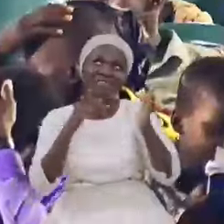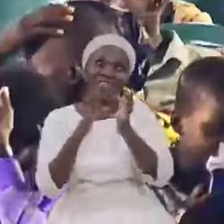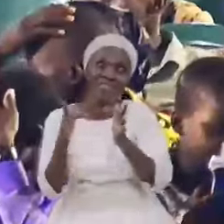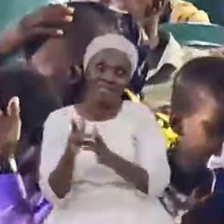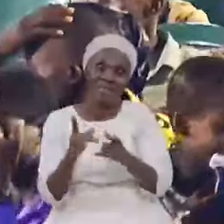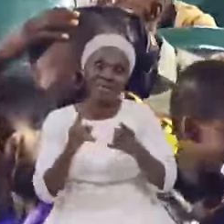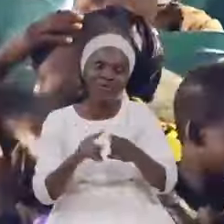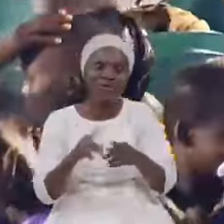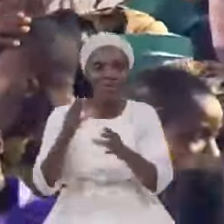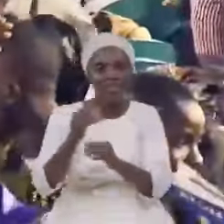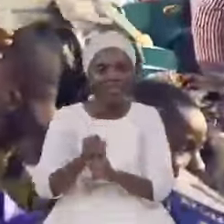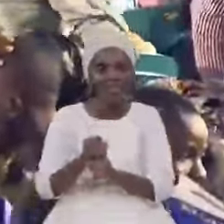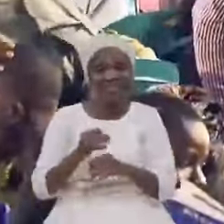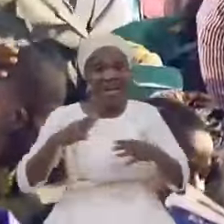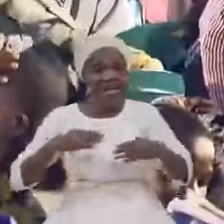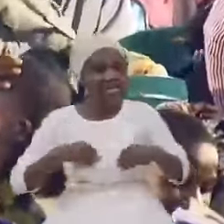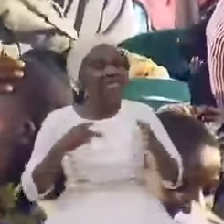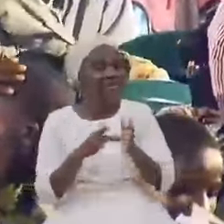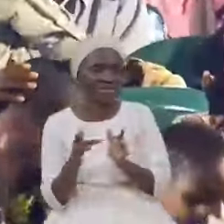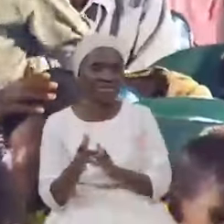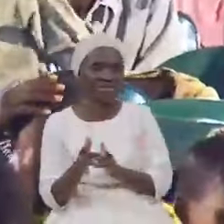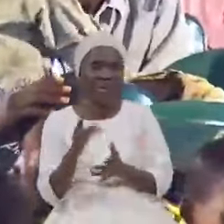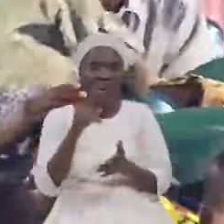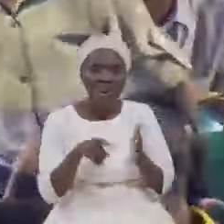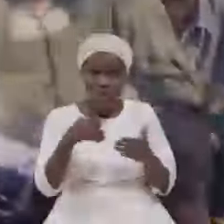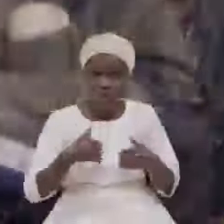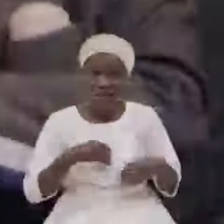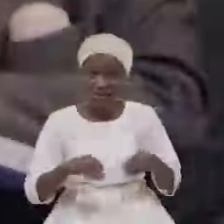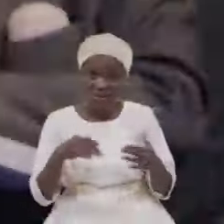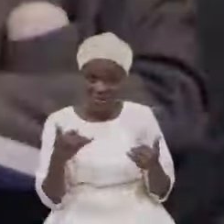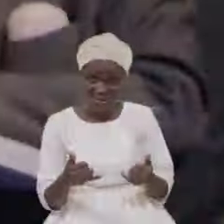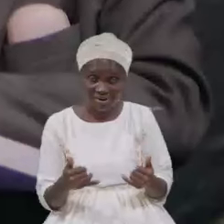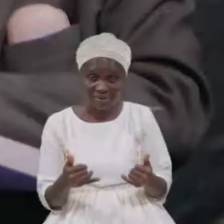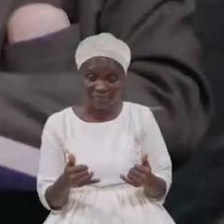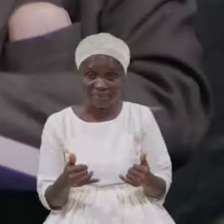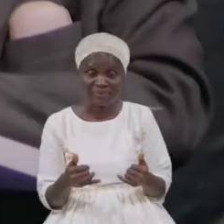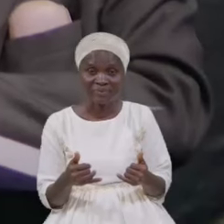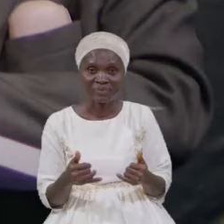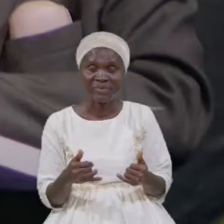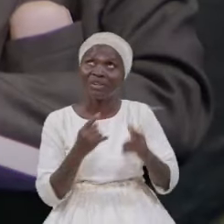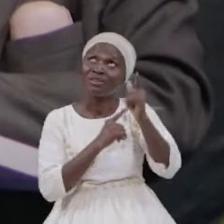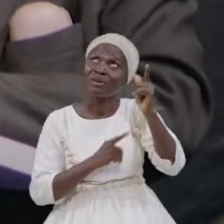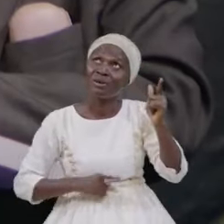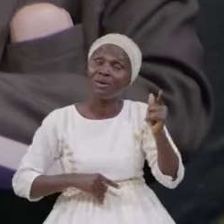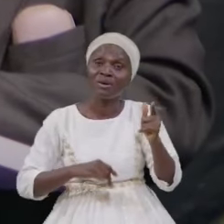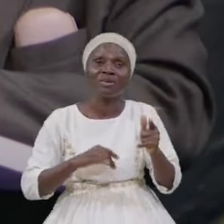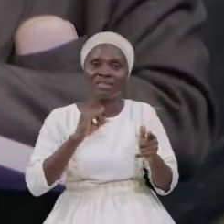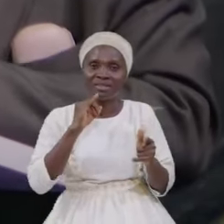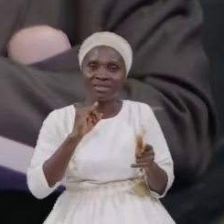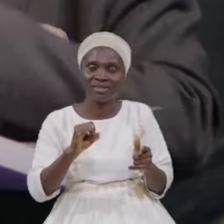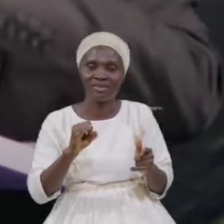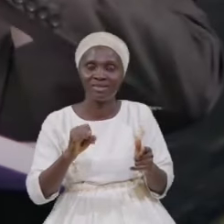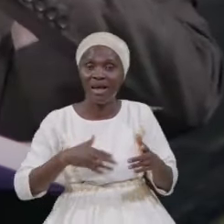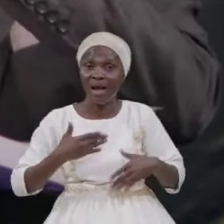now. And the Lord is being praised in heaven by angels. There is great joy in